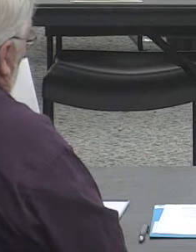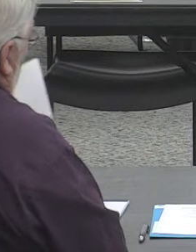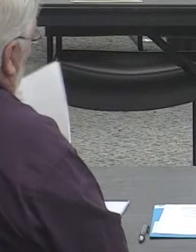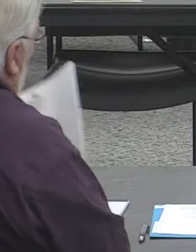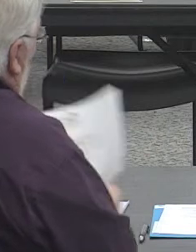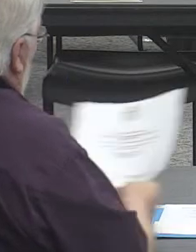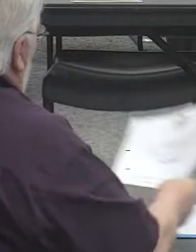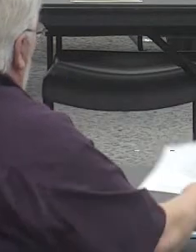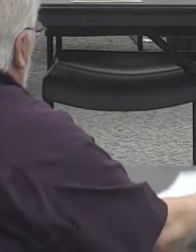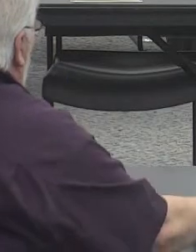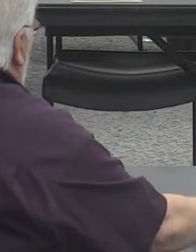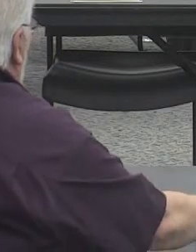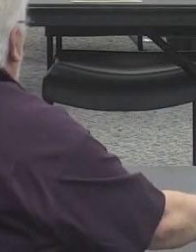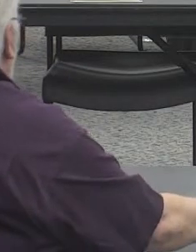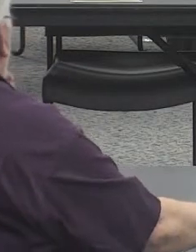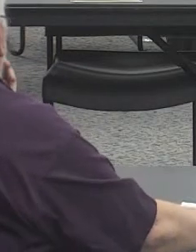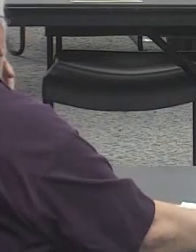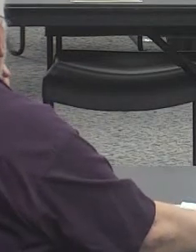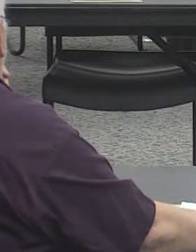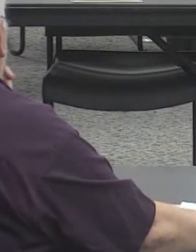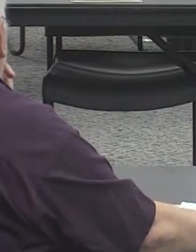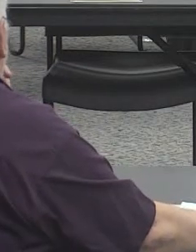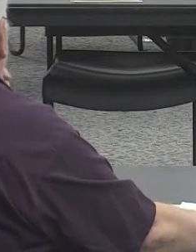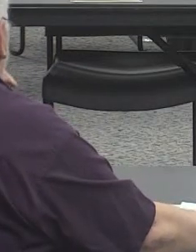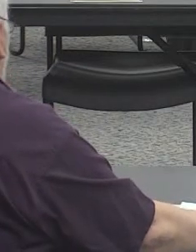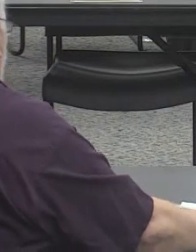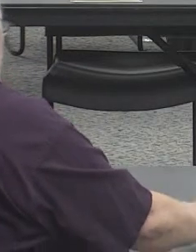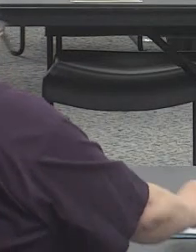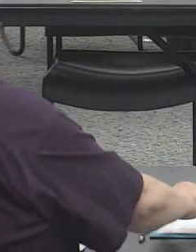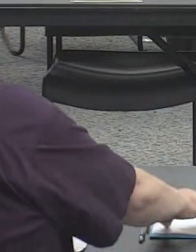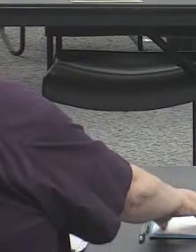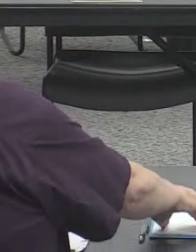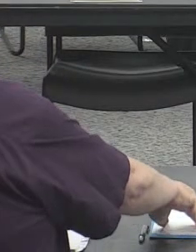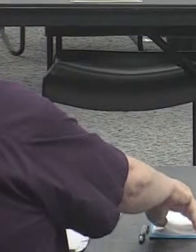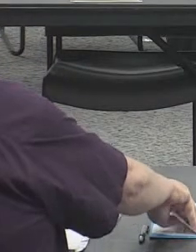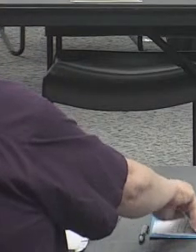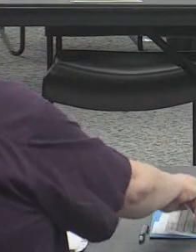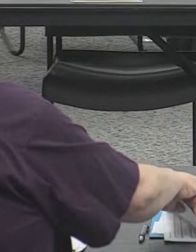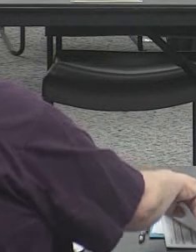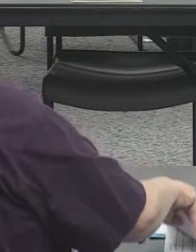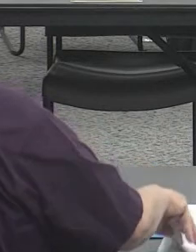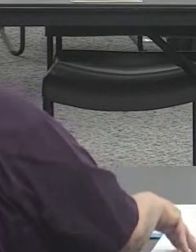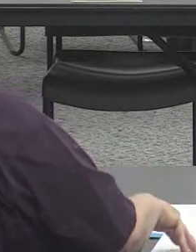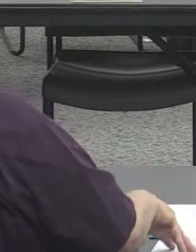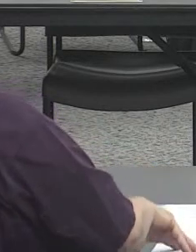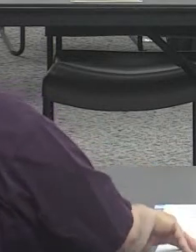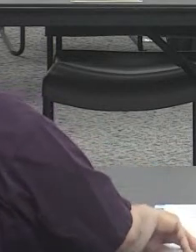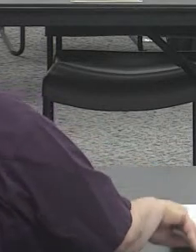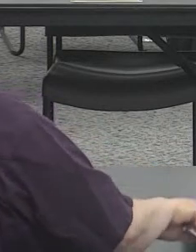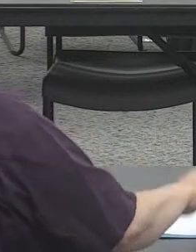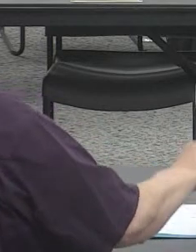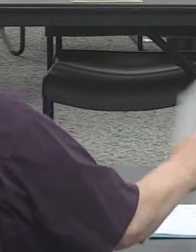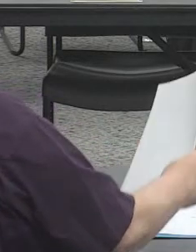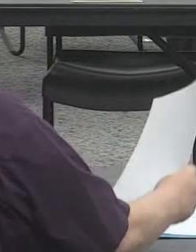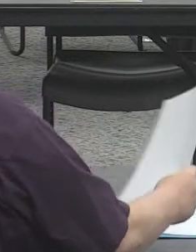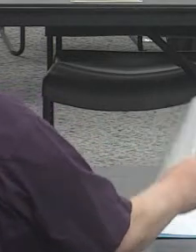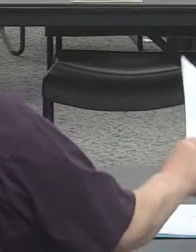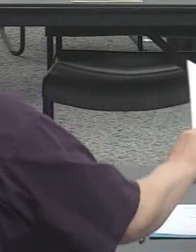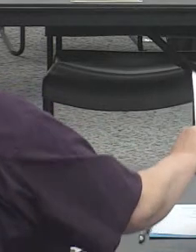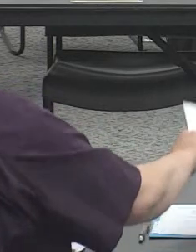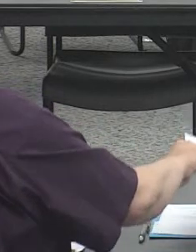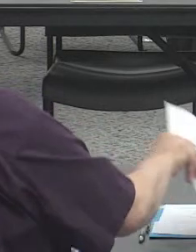time, if you look on the back, you'll see that, Collins and Blaha had 721,